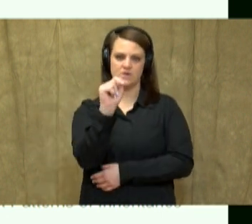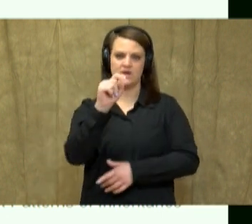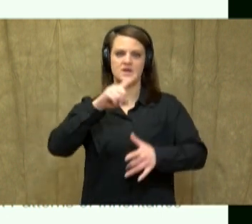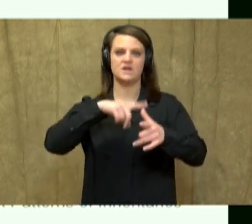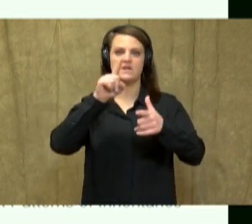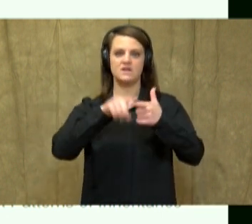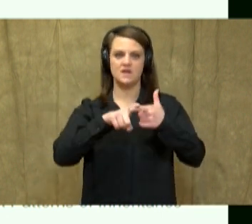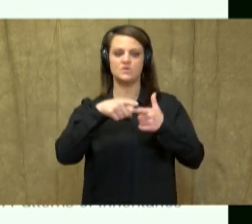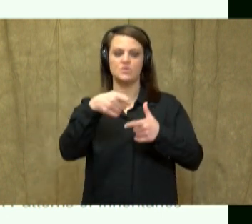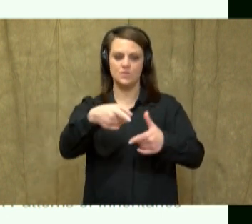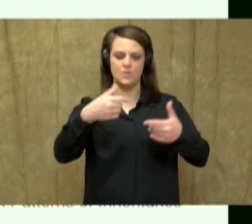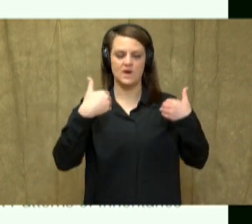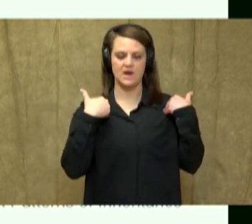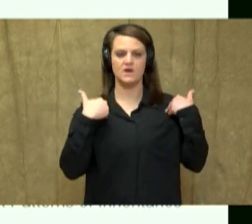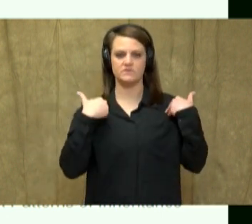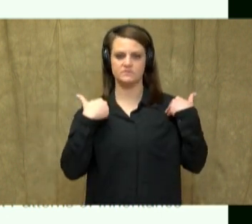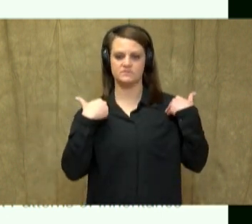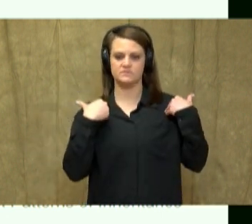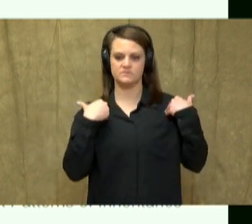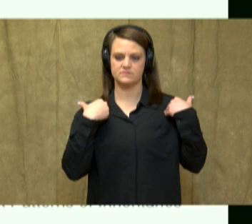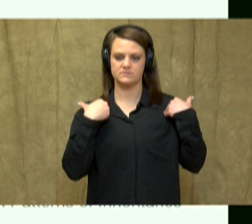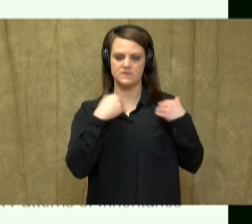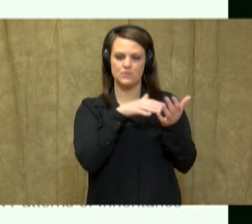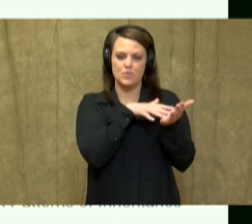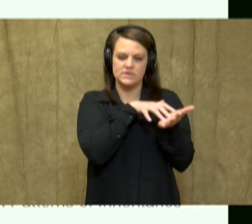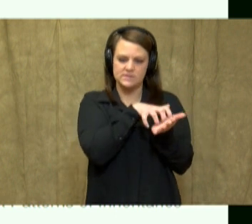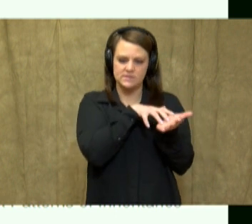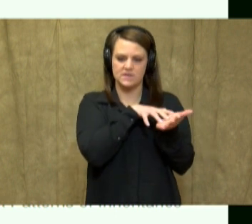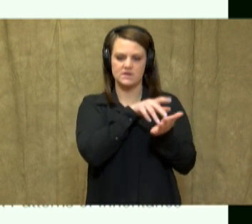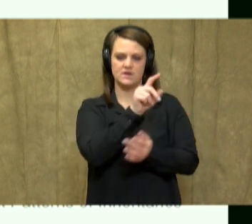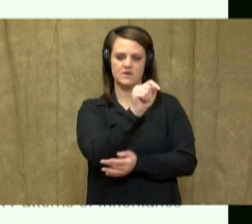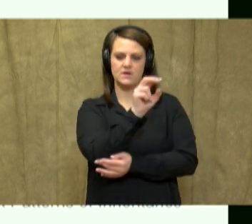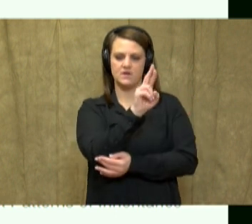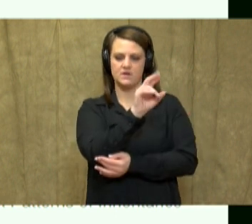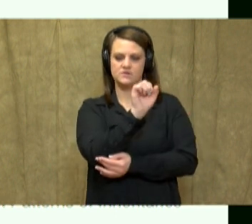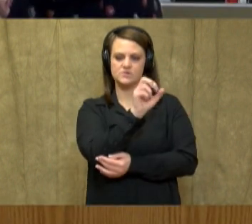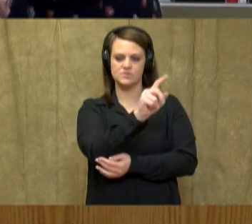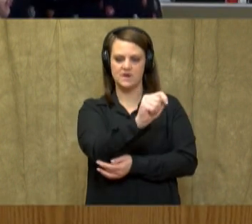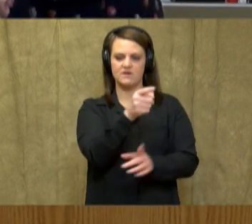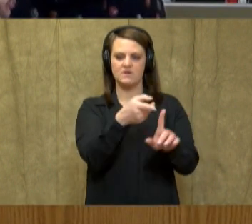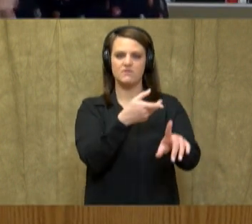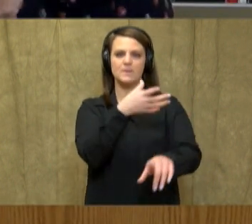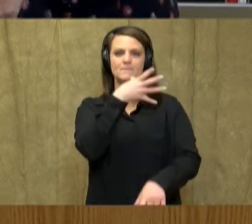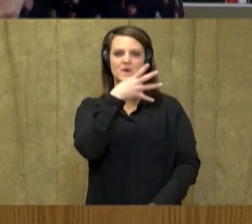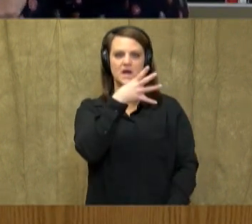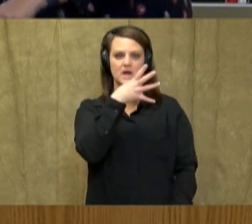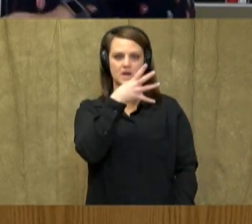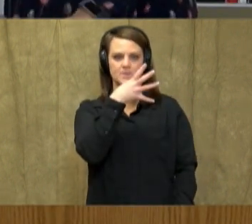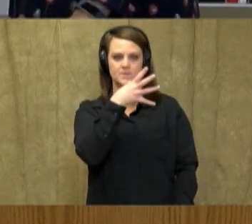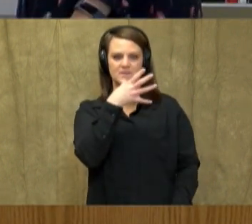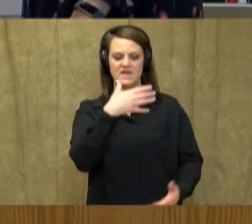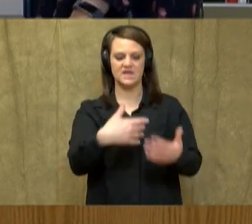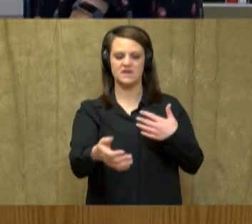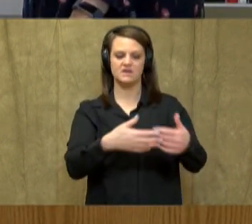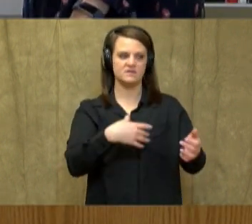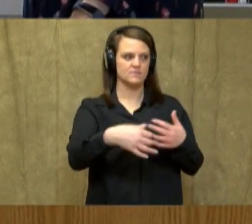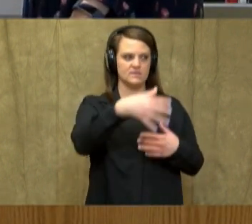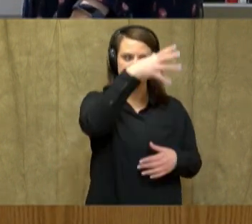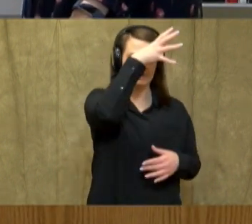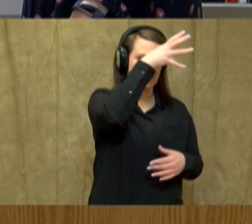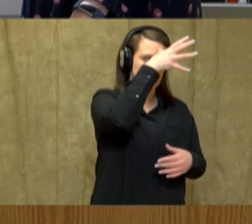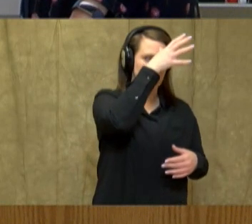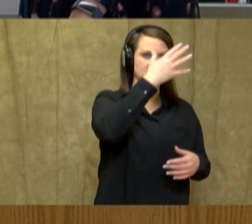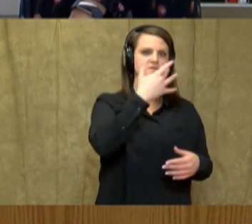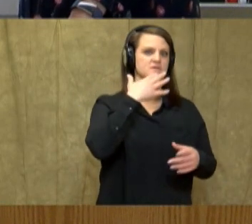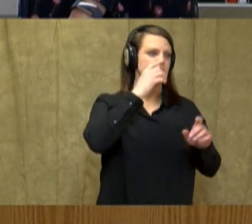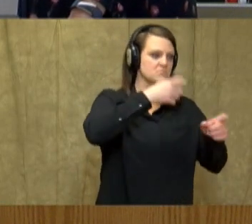the sex-linked trait or this recessive trait from your mother, okay? It doesn't matter if your dad was colorblind. You're